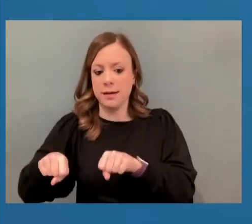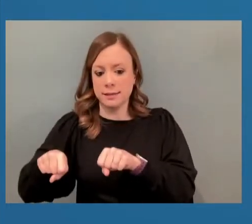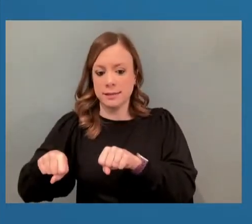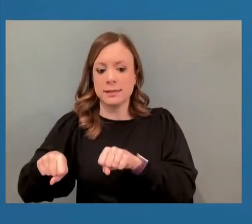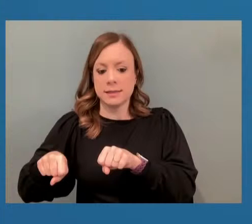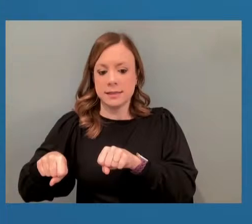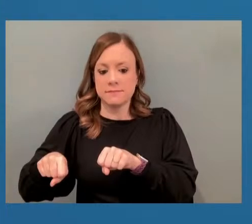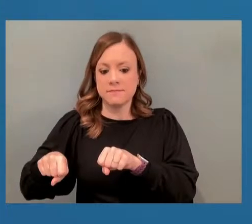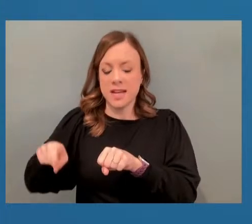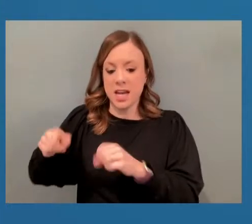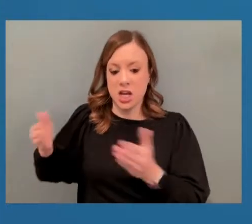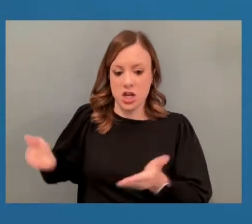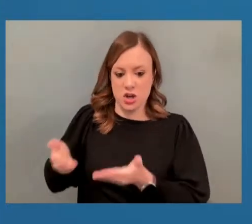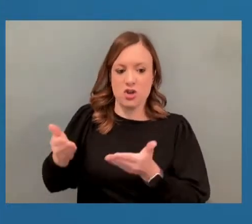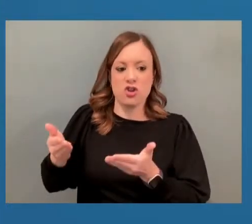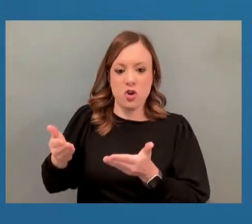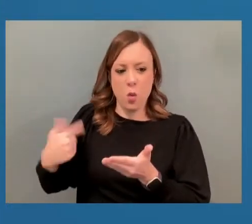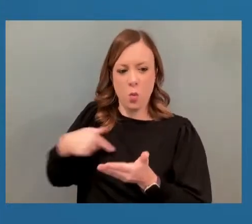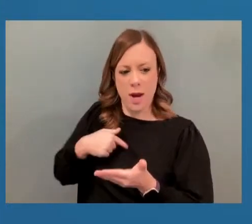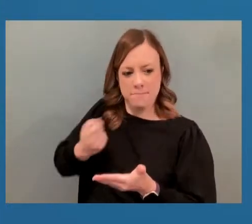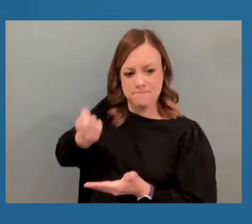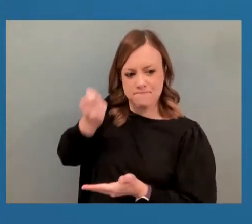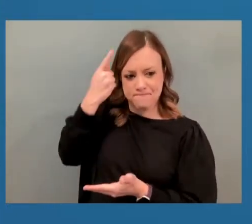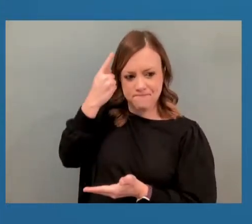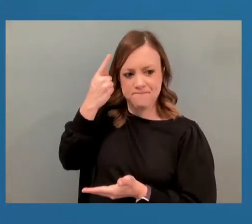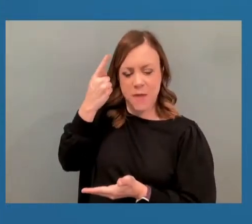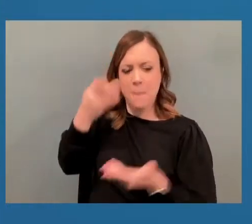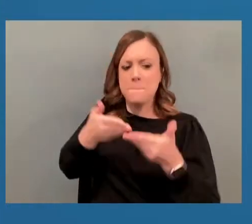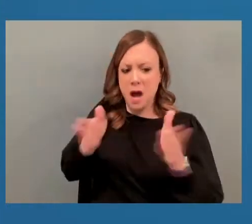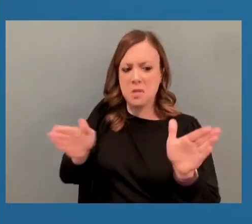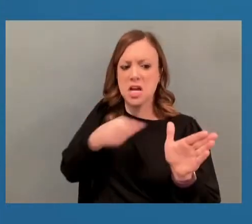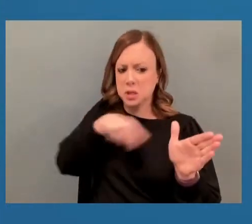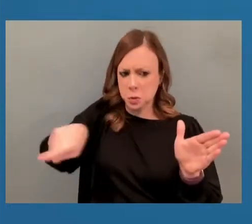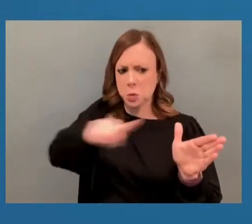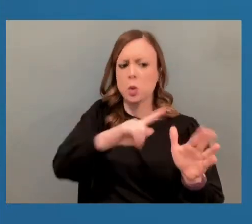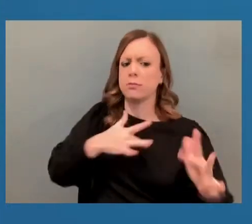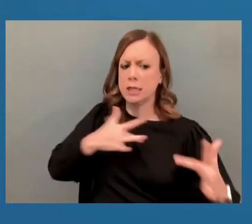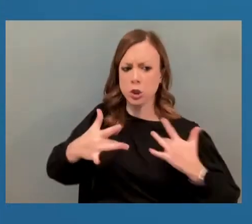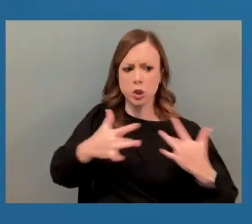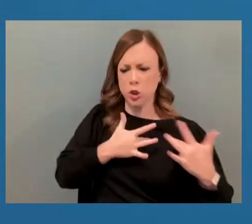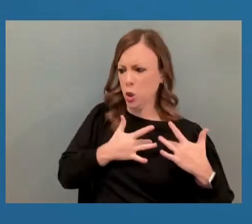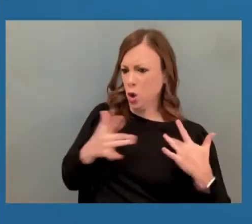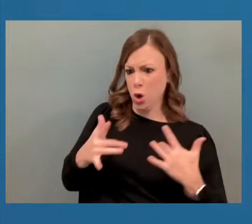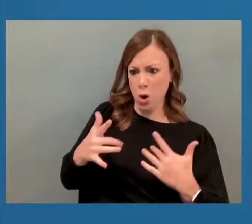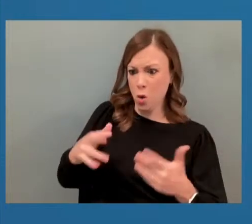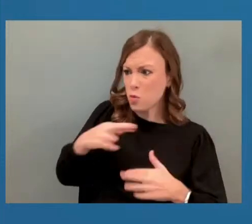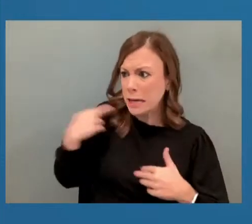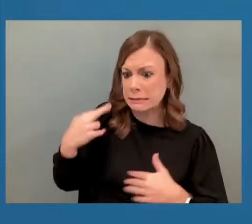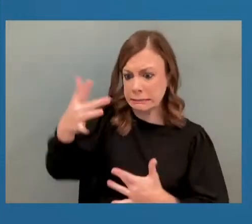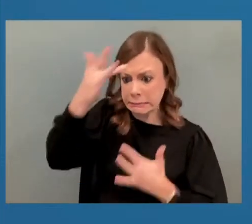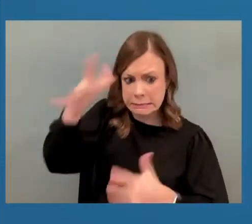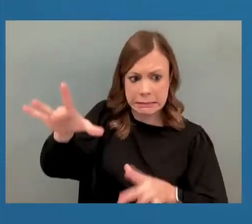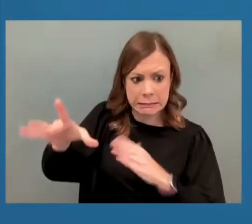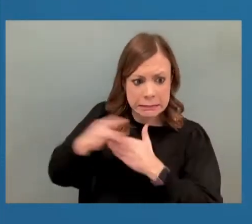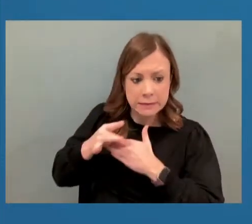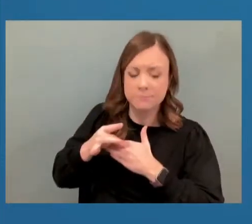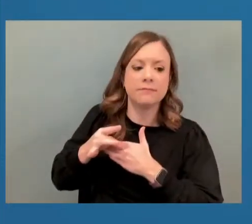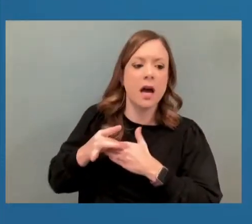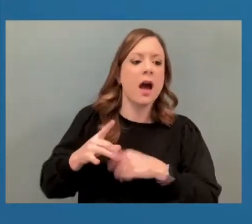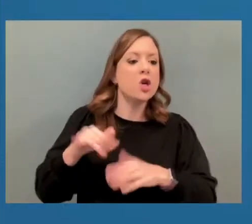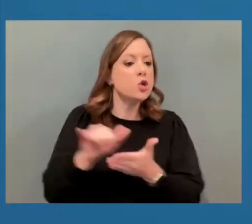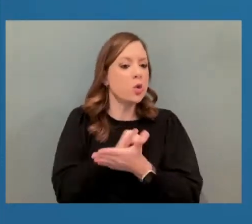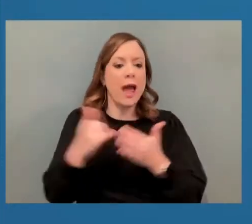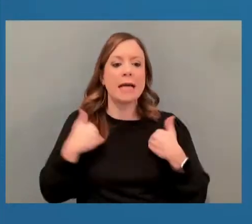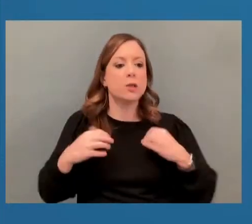live bird markets, we can understand the public's concern about this disease. While New York continues to have no cases